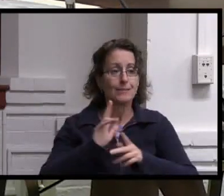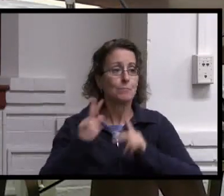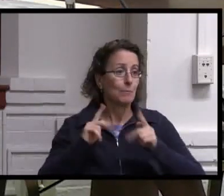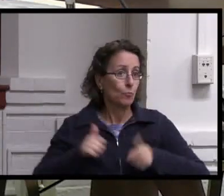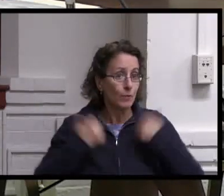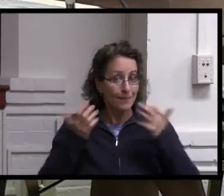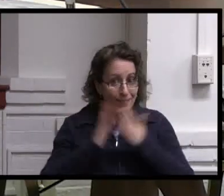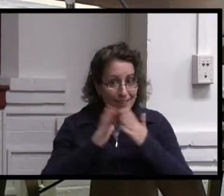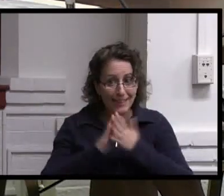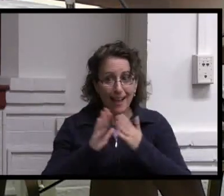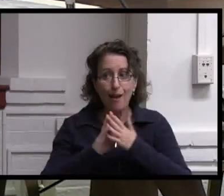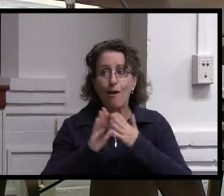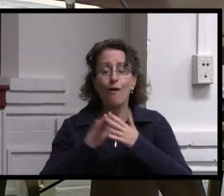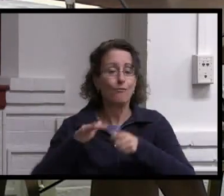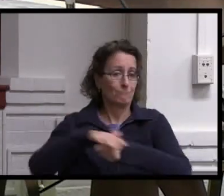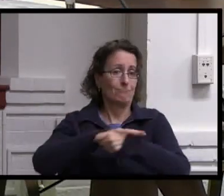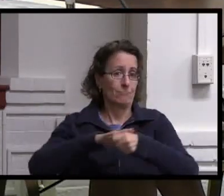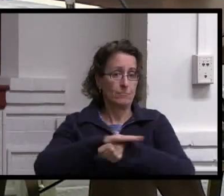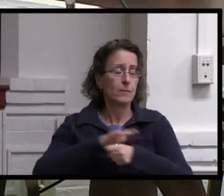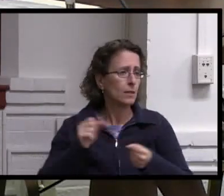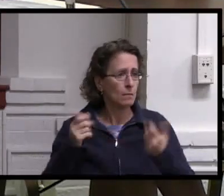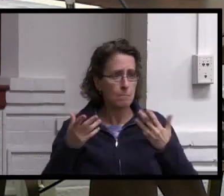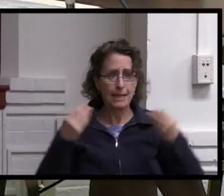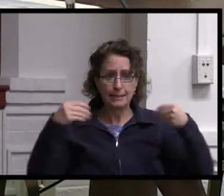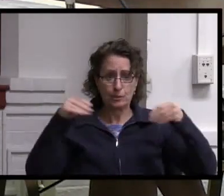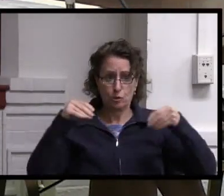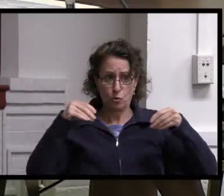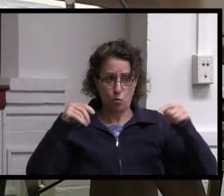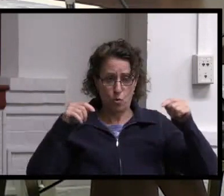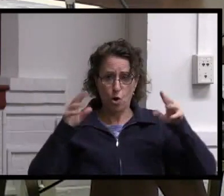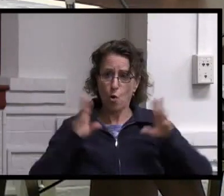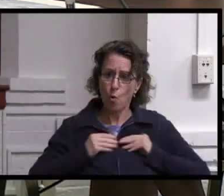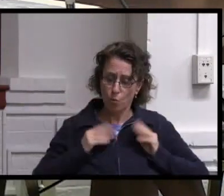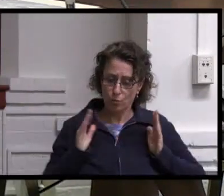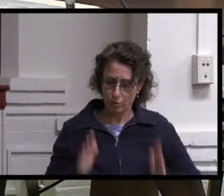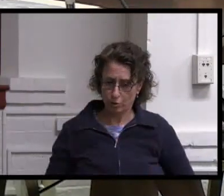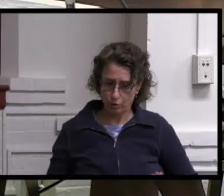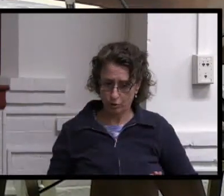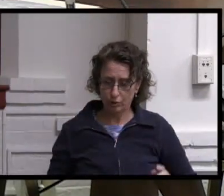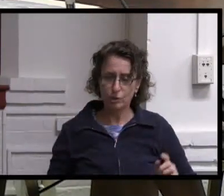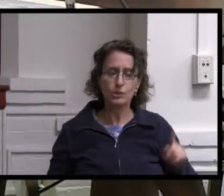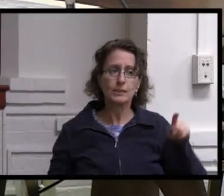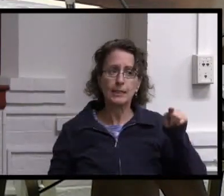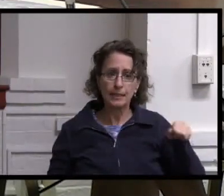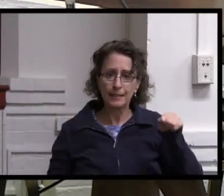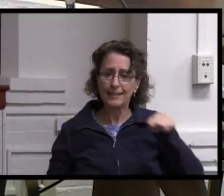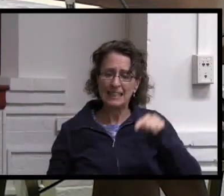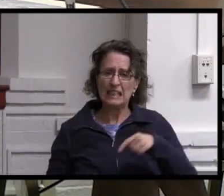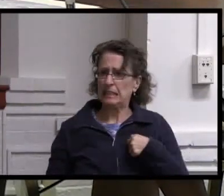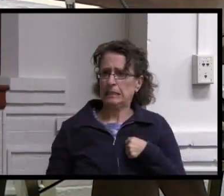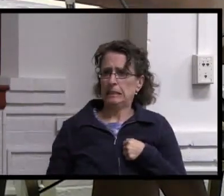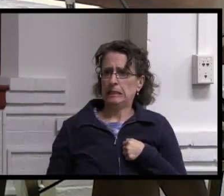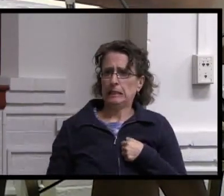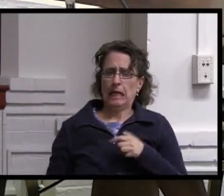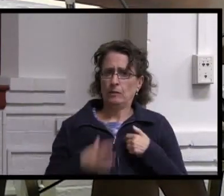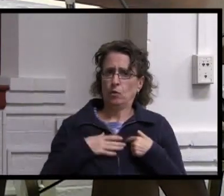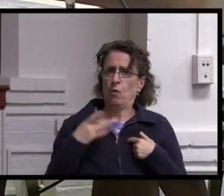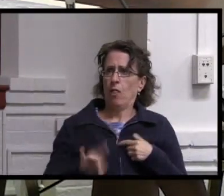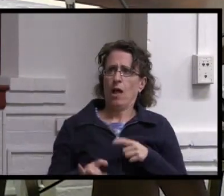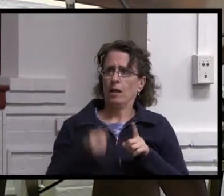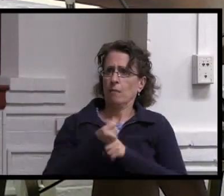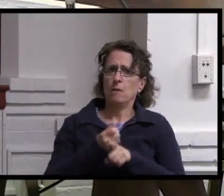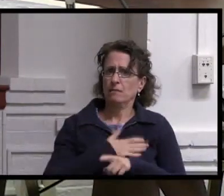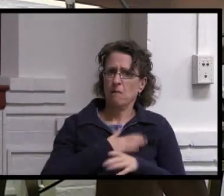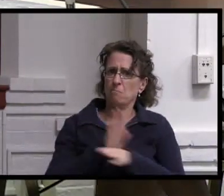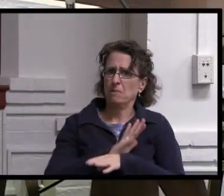I have many merchants who have communicated how this negatively affects their business. And